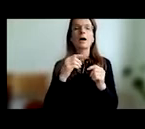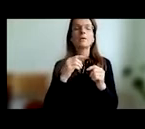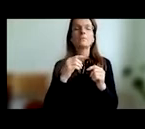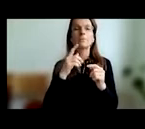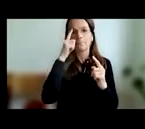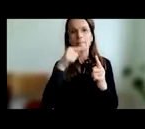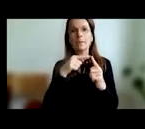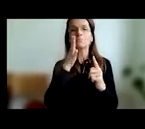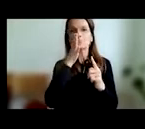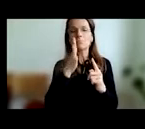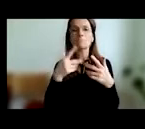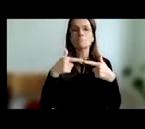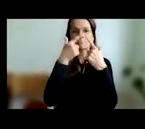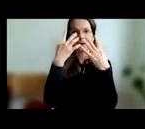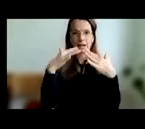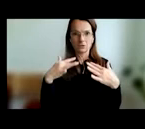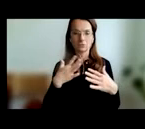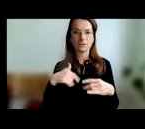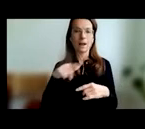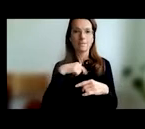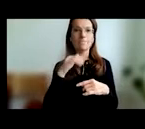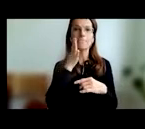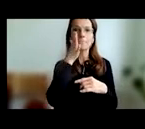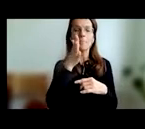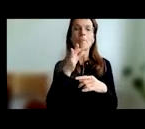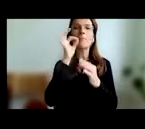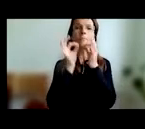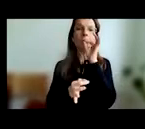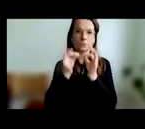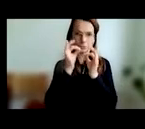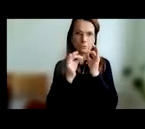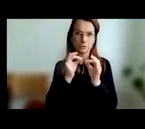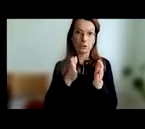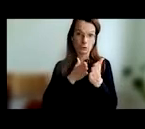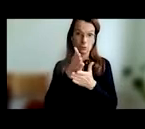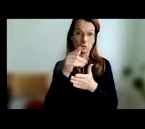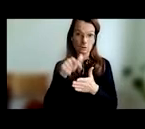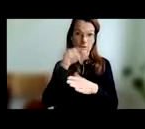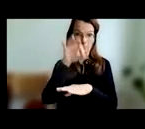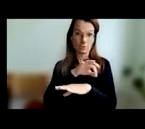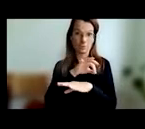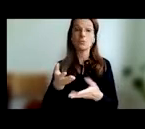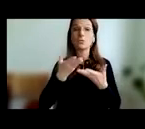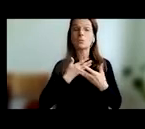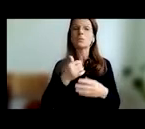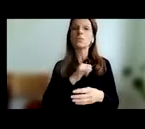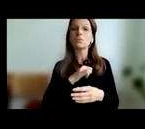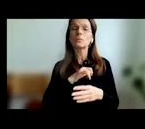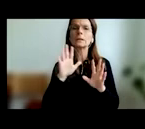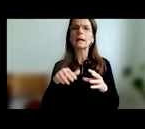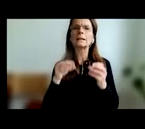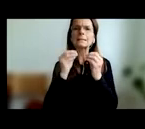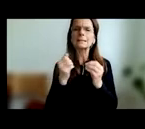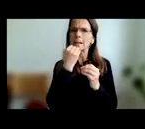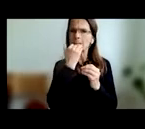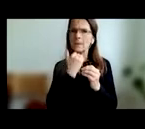this cai e end, bom mi I'll oscusi un explain proietto dobiti what caccia we're informazione sistematici trying, what information e we